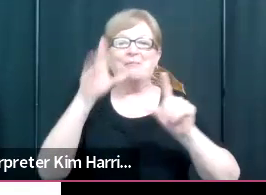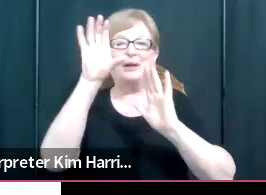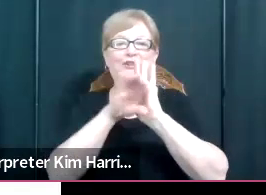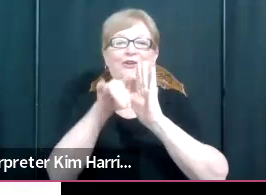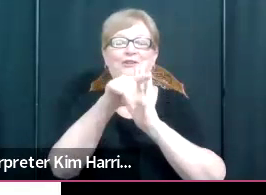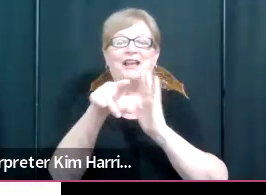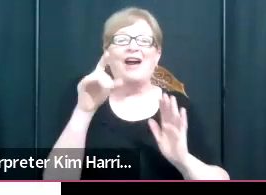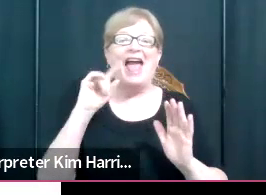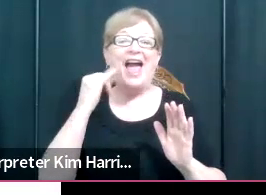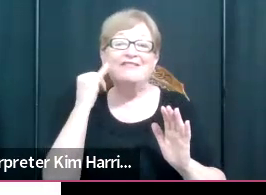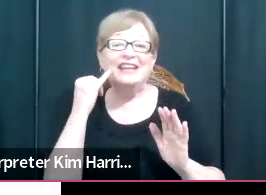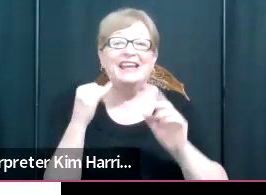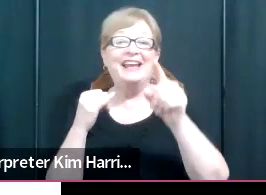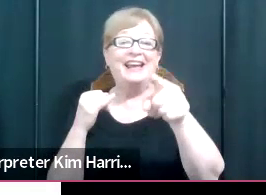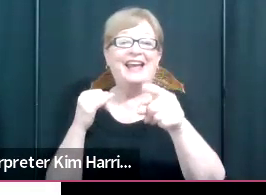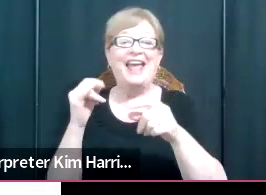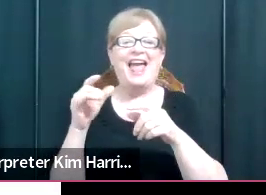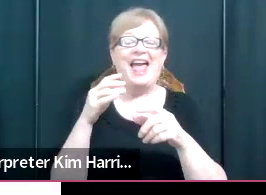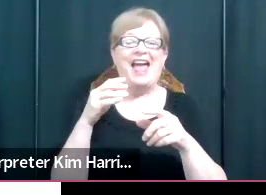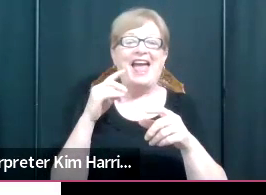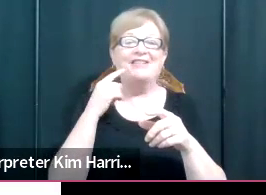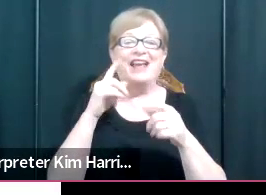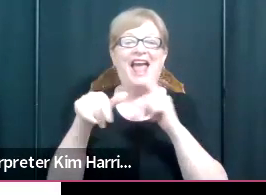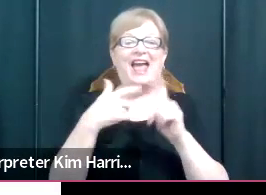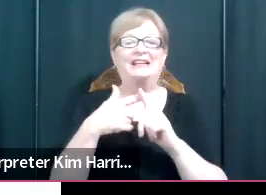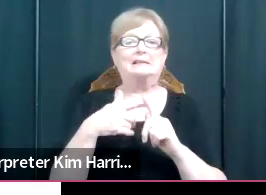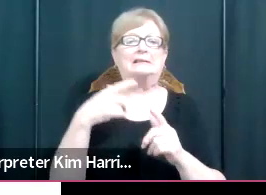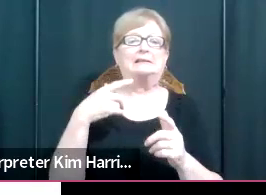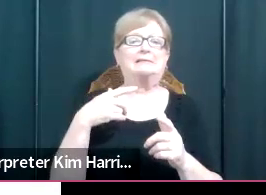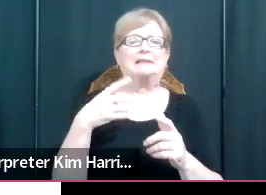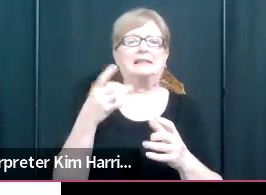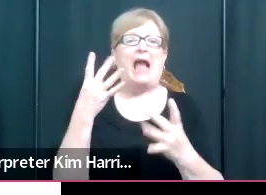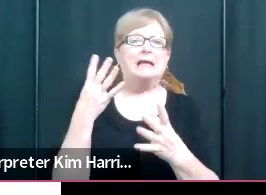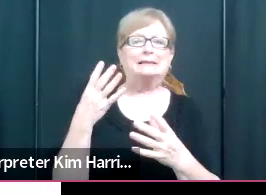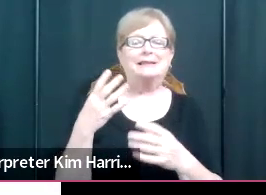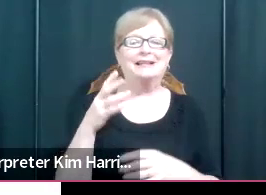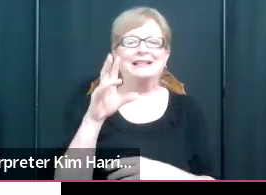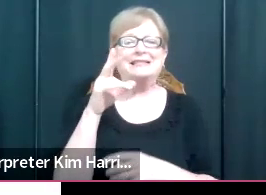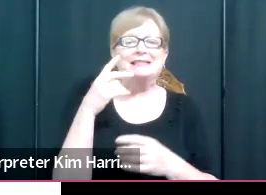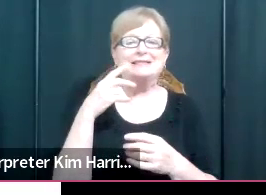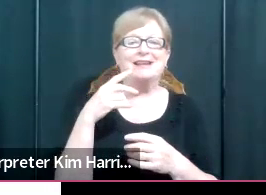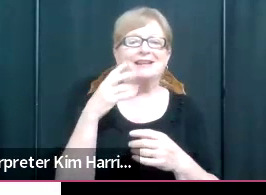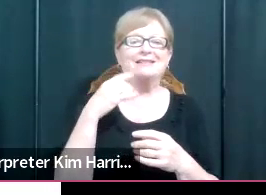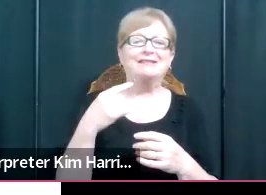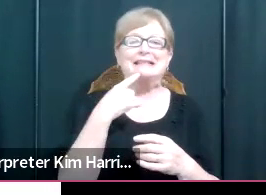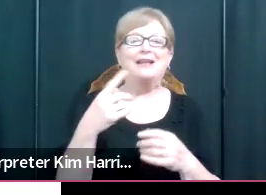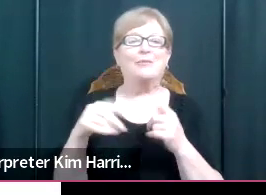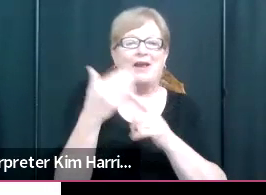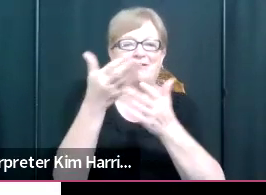envy, and disgust, along with ennui up there on the